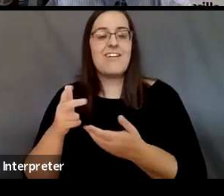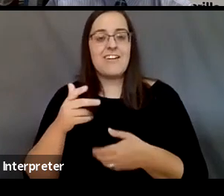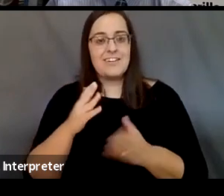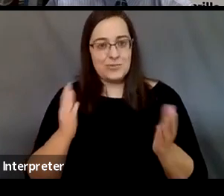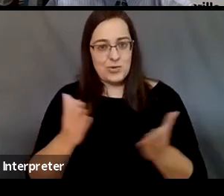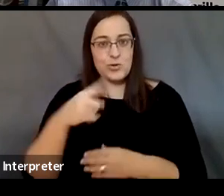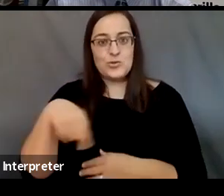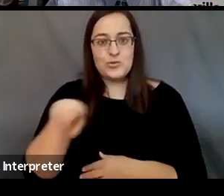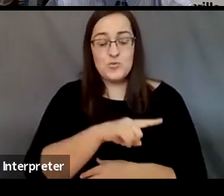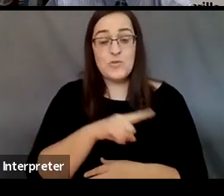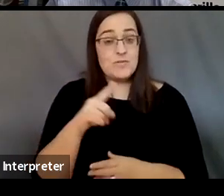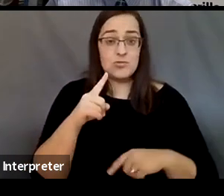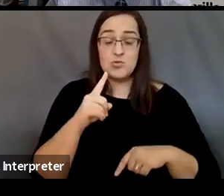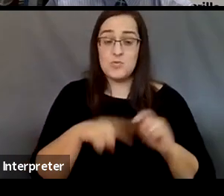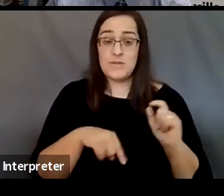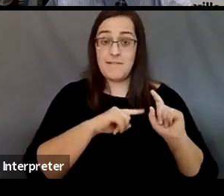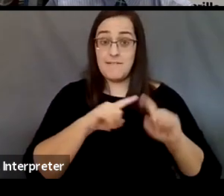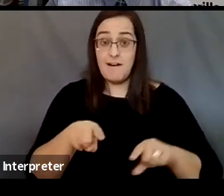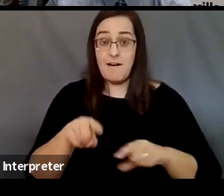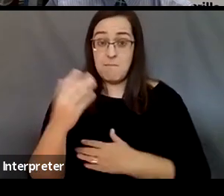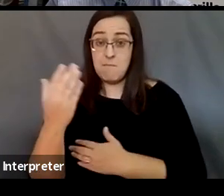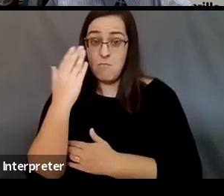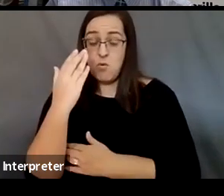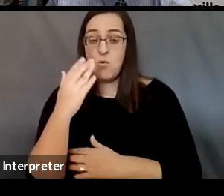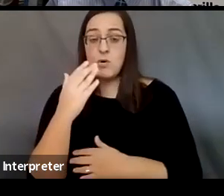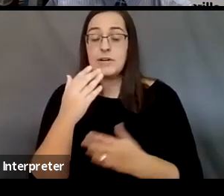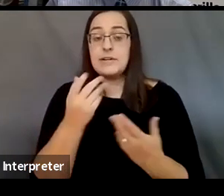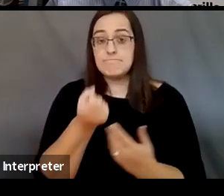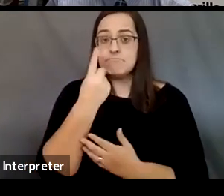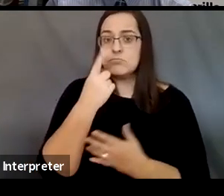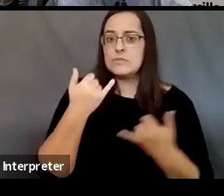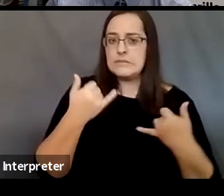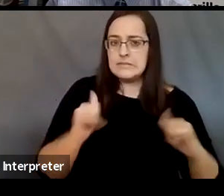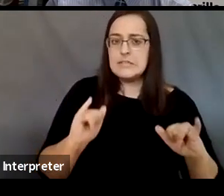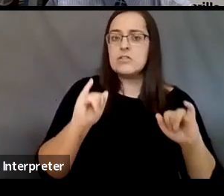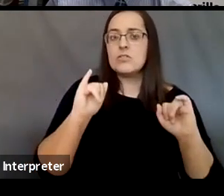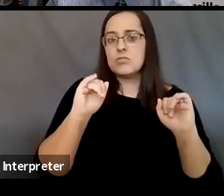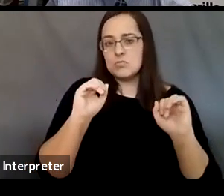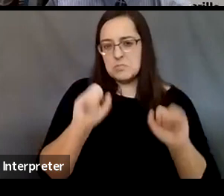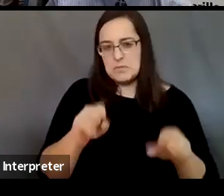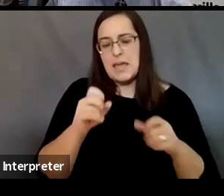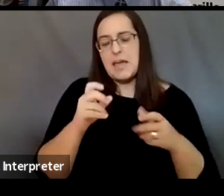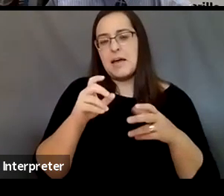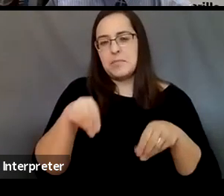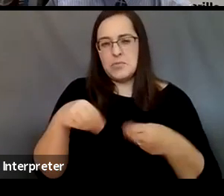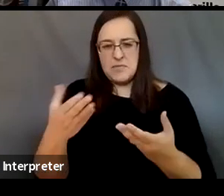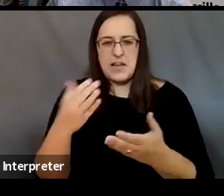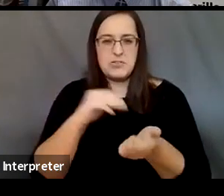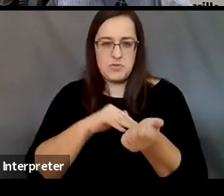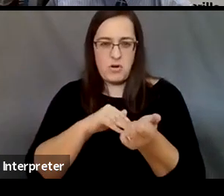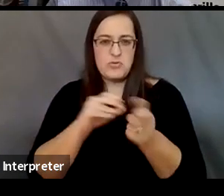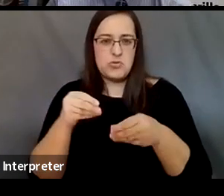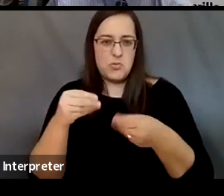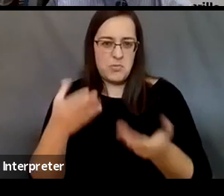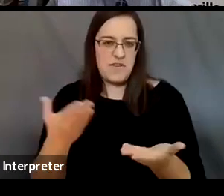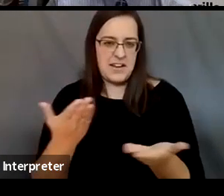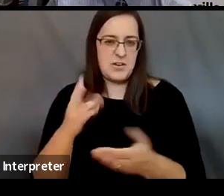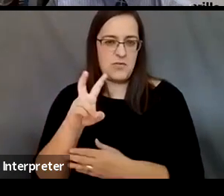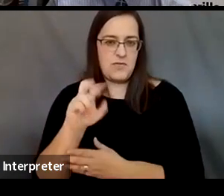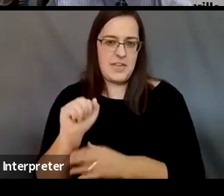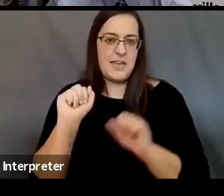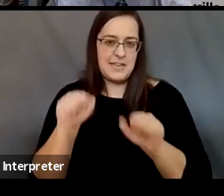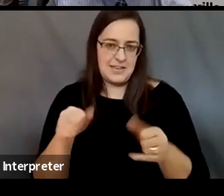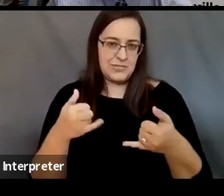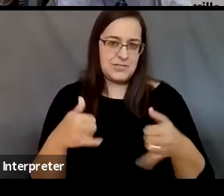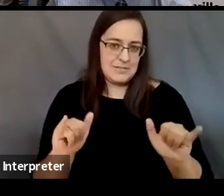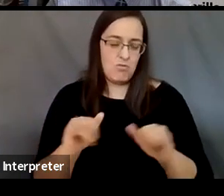you, for veterans who cannot come during those times, is understand we'll still be able to get it through your primary care physician here at the VA.